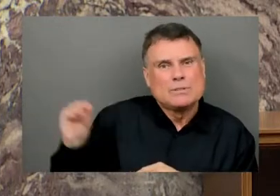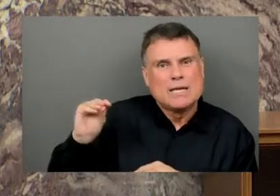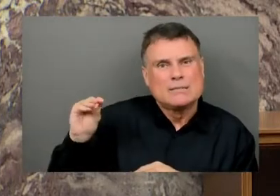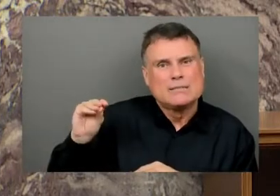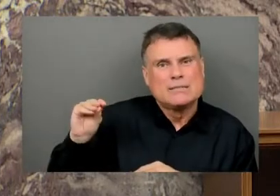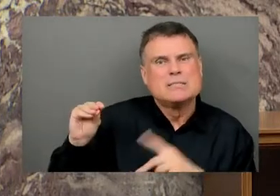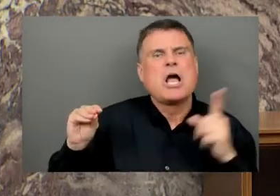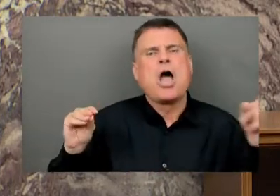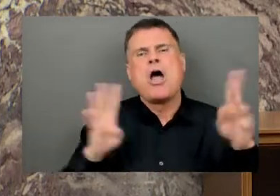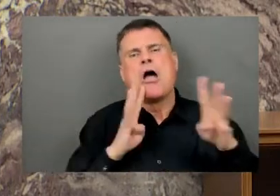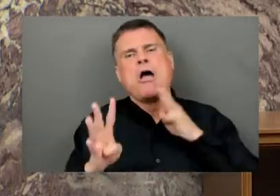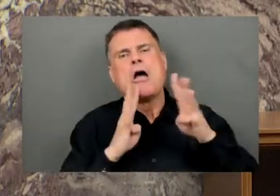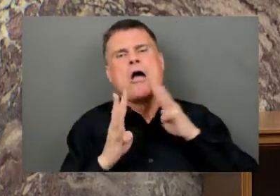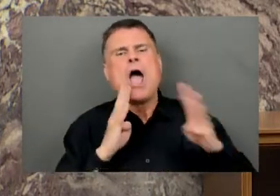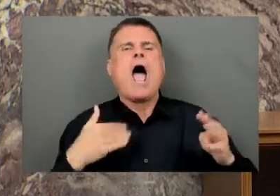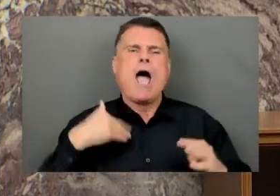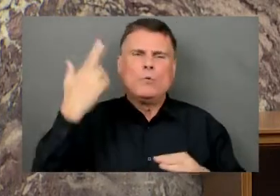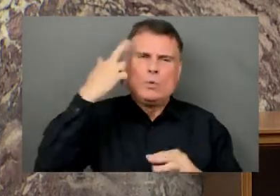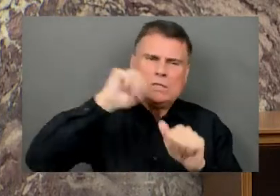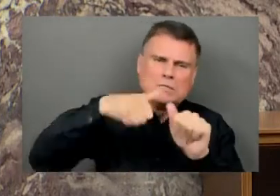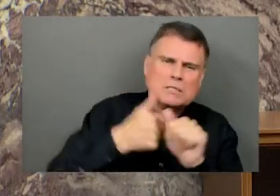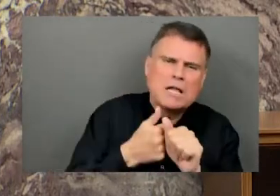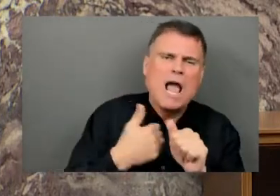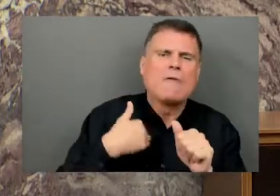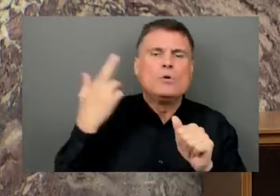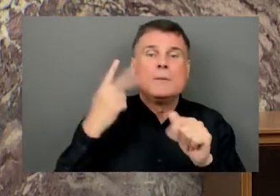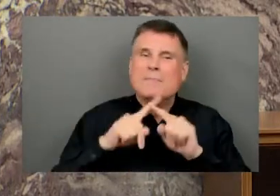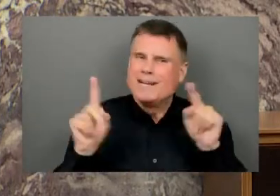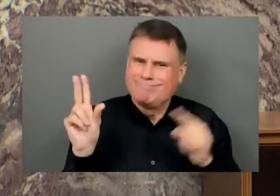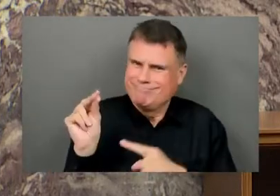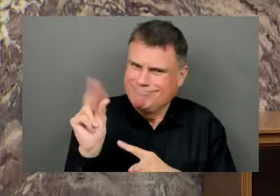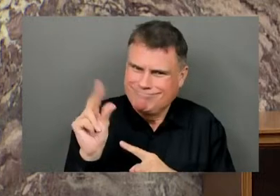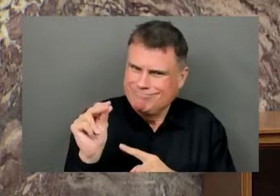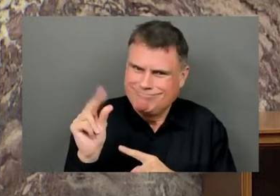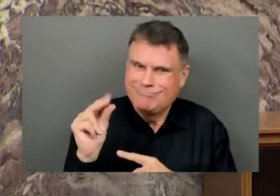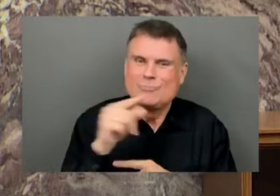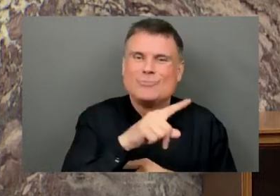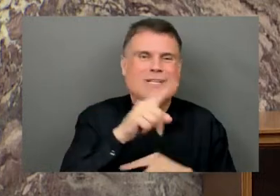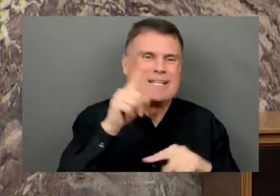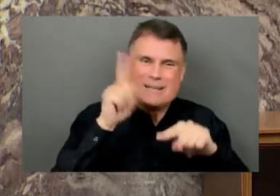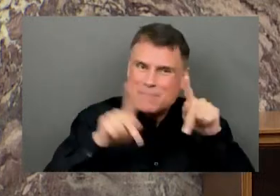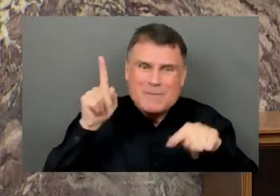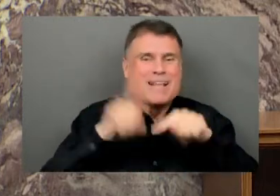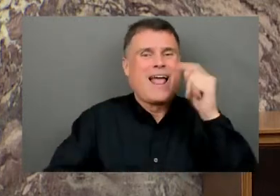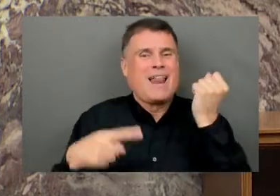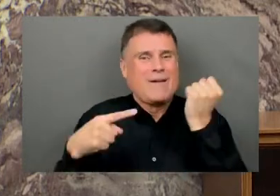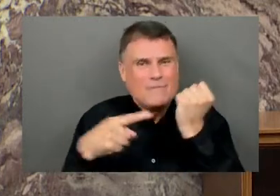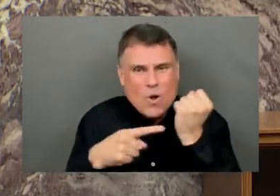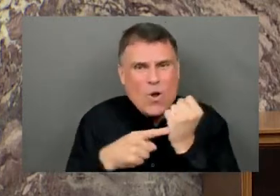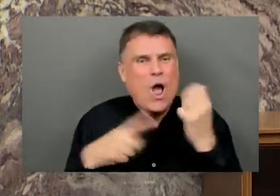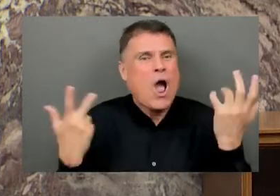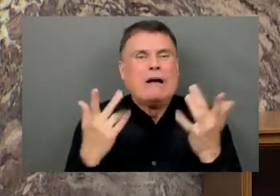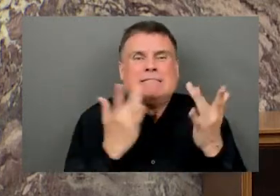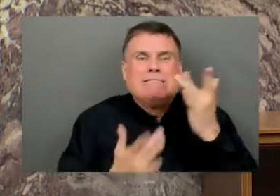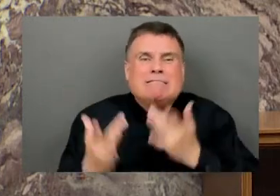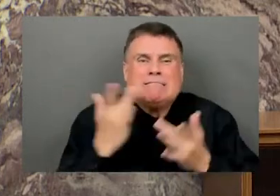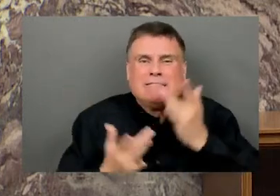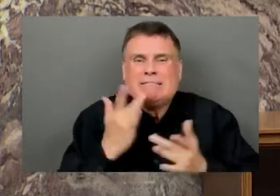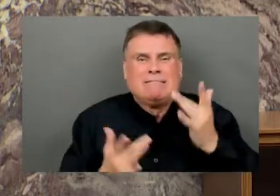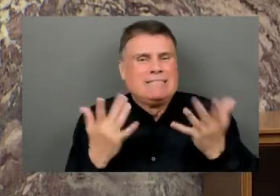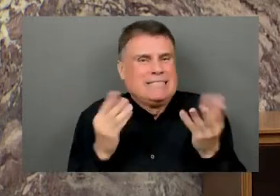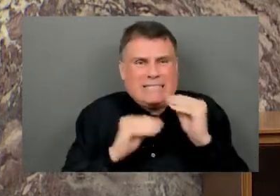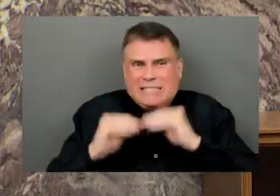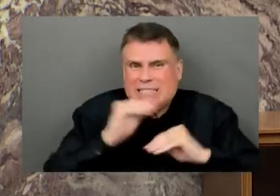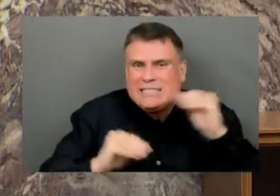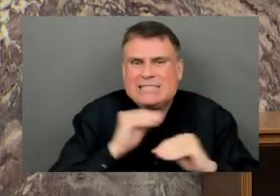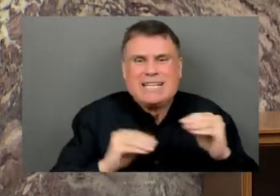deepening the cost of living crisis in what is already Canada's most expensive province to live. A retired